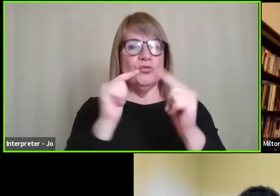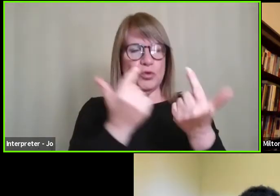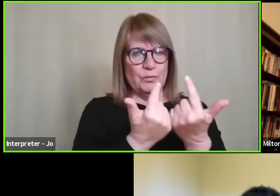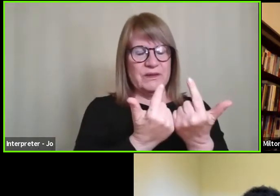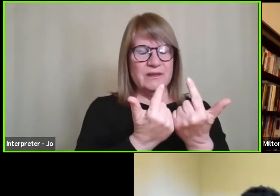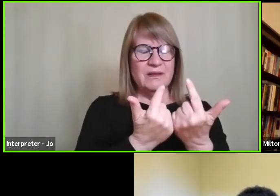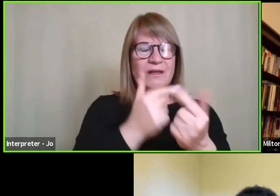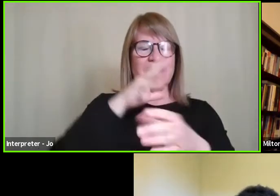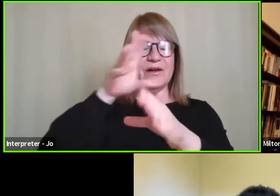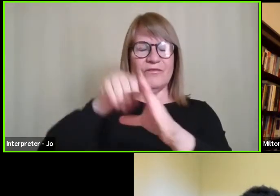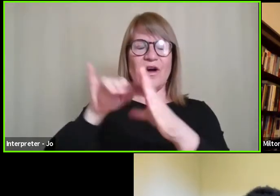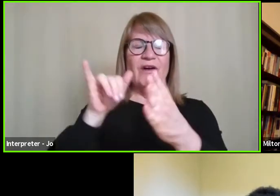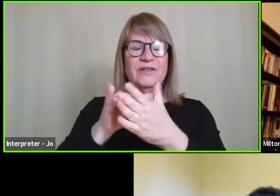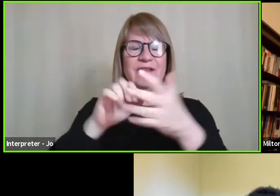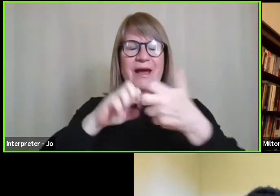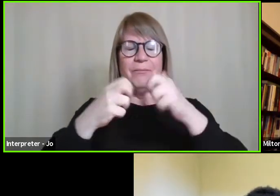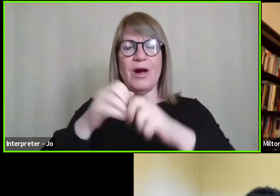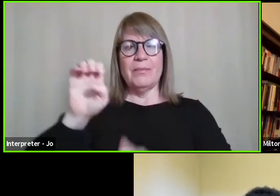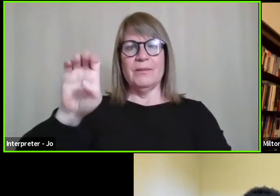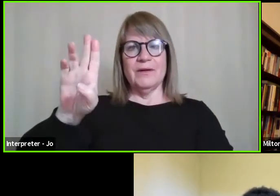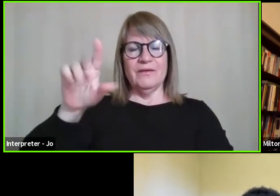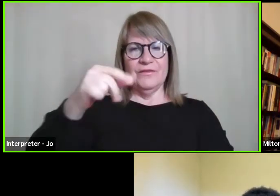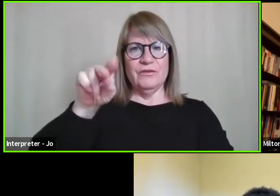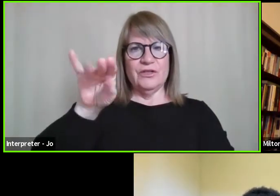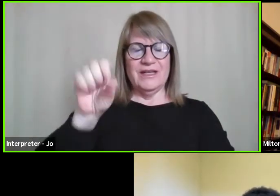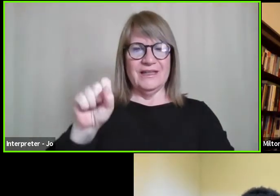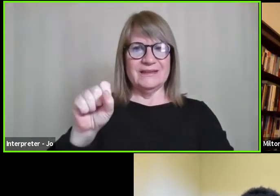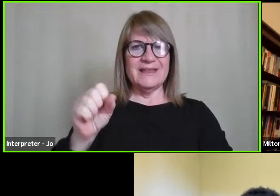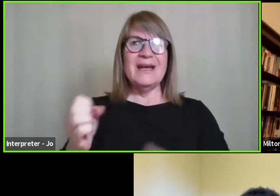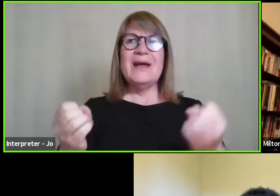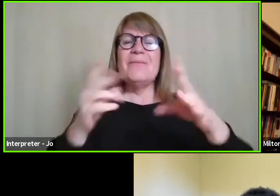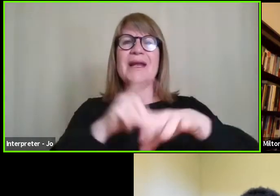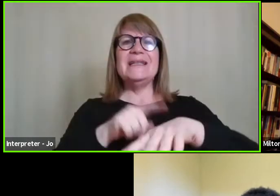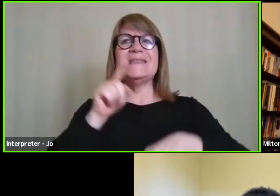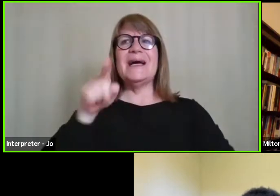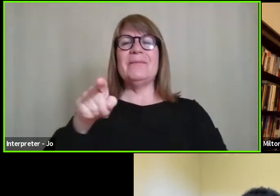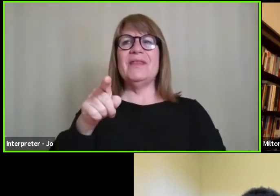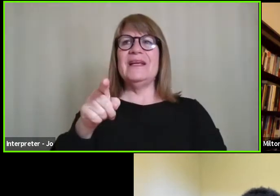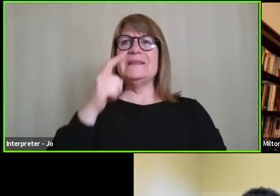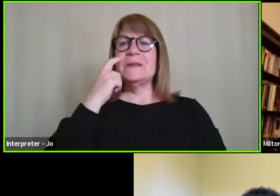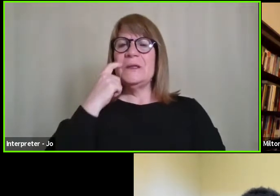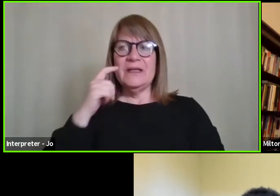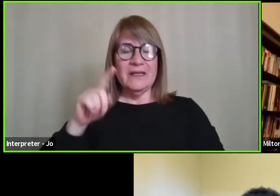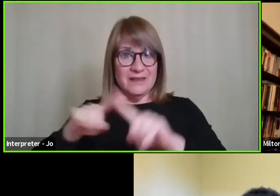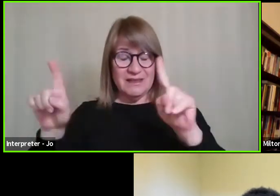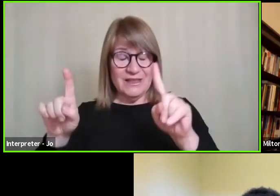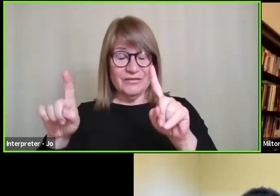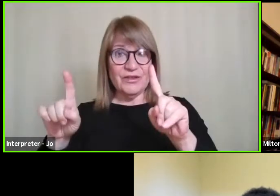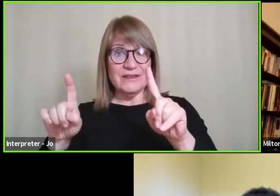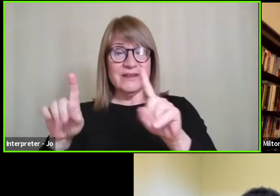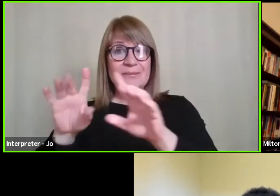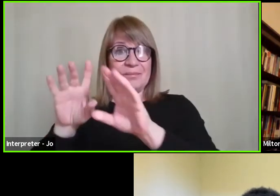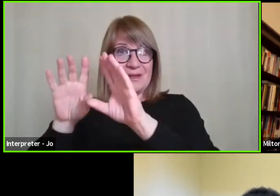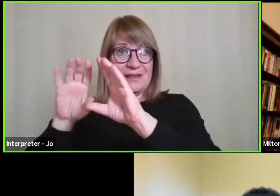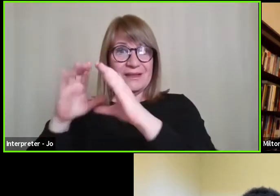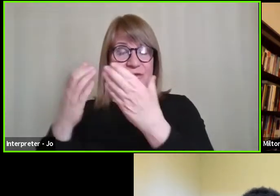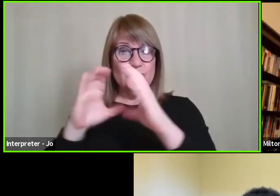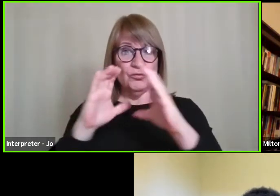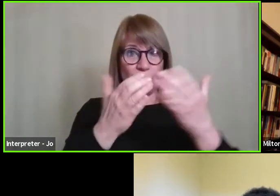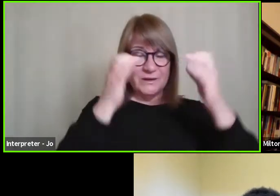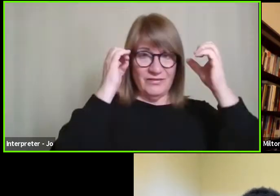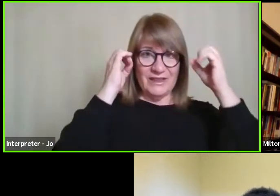intriguing to me is that in many cases those different disciplines have different language or frameworks to which they trafficking the ideas